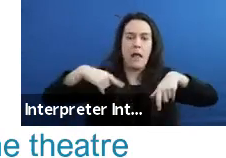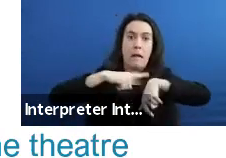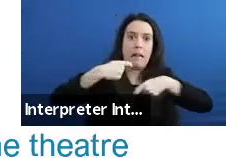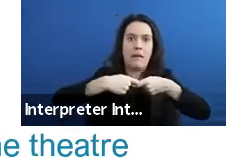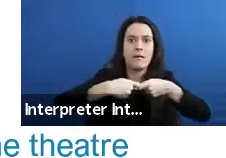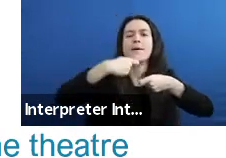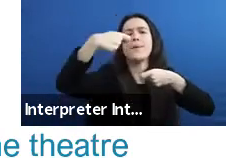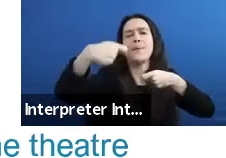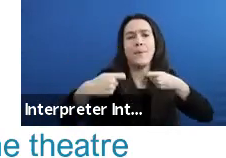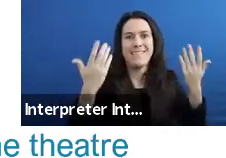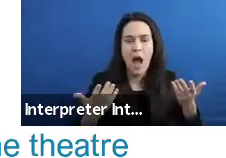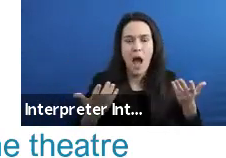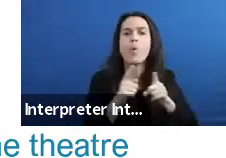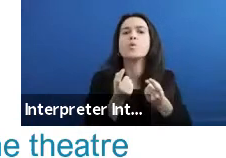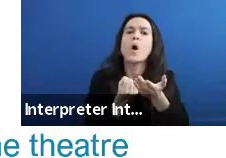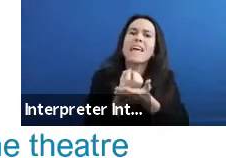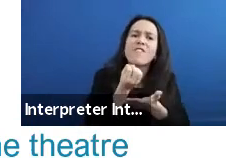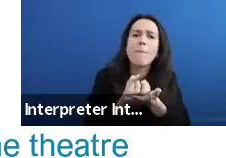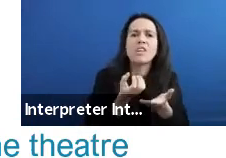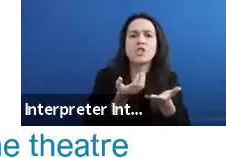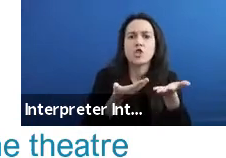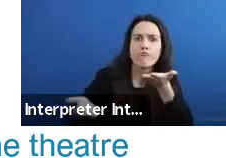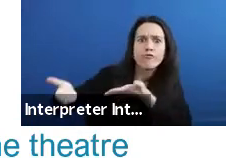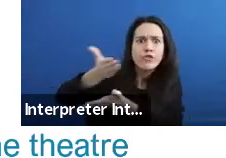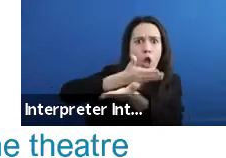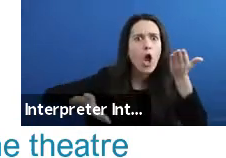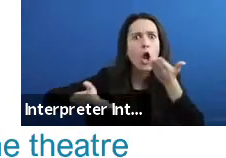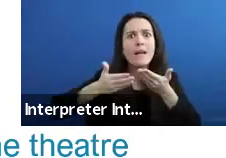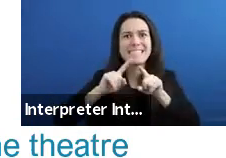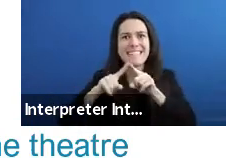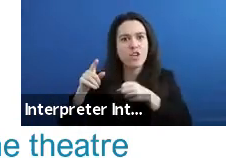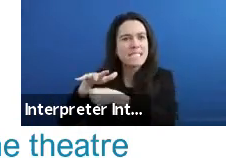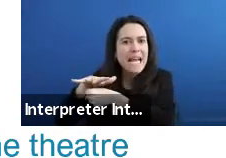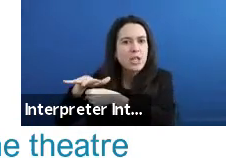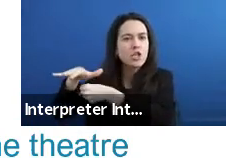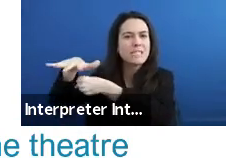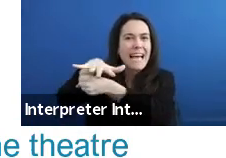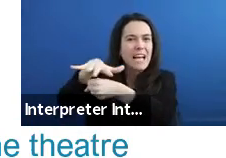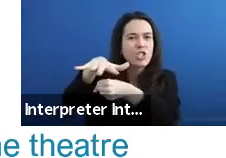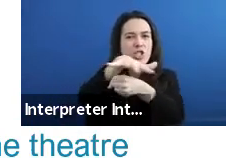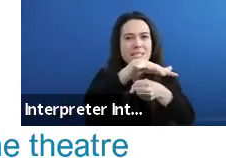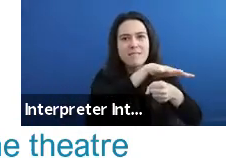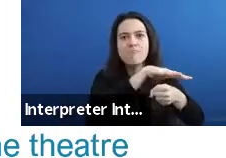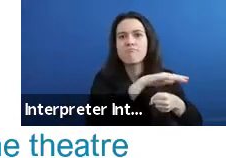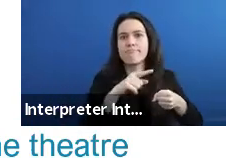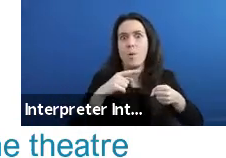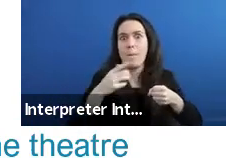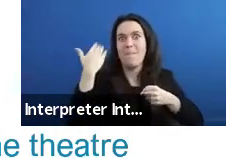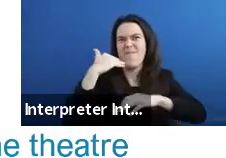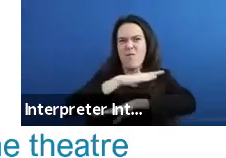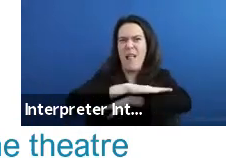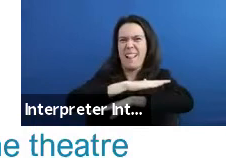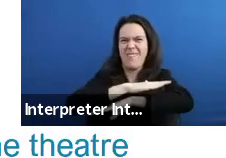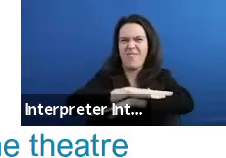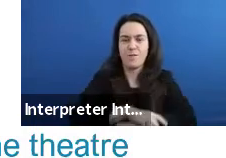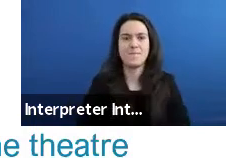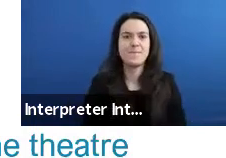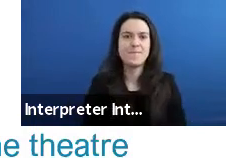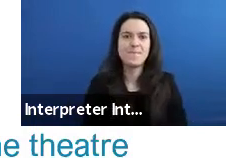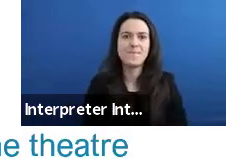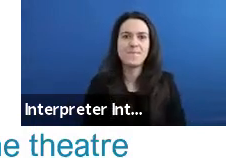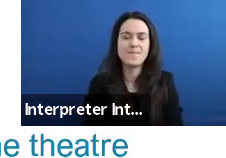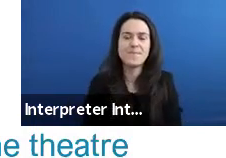information sharing between among the sectors, like the platform that was already mentioned. More